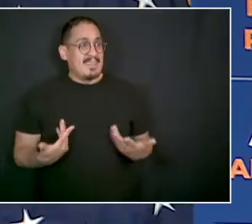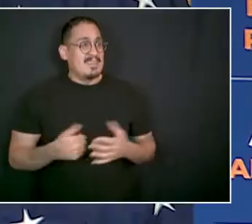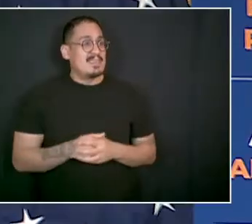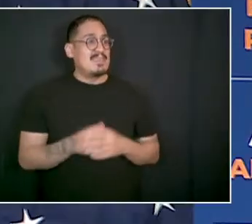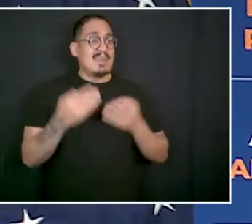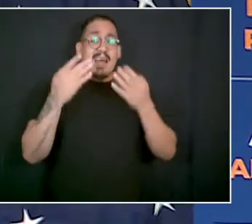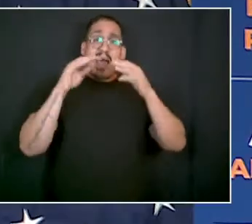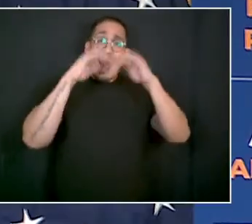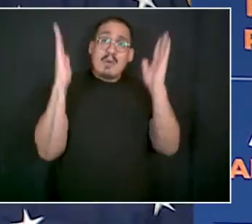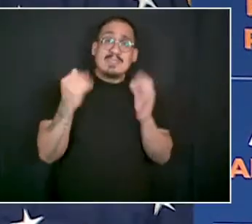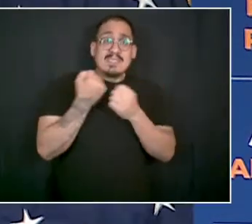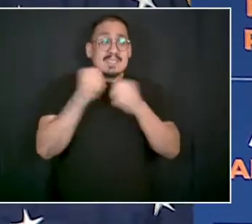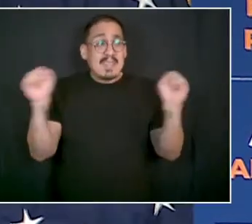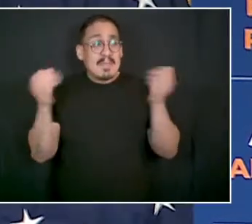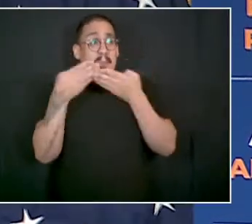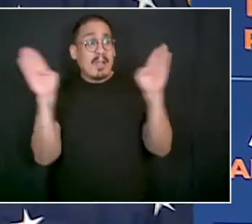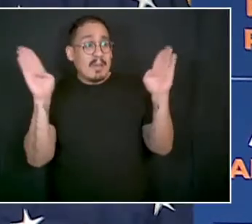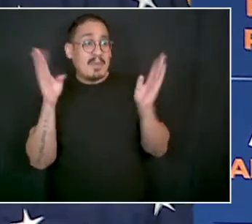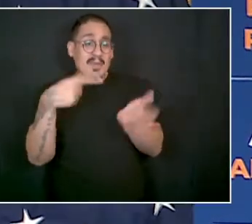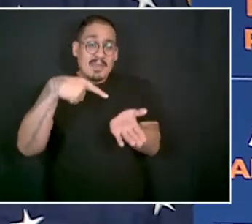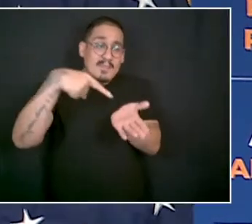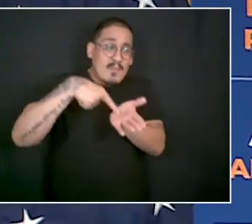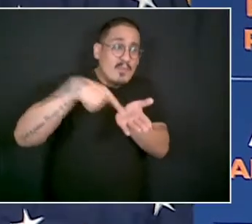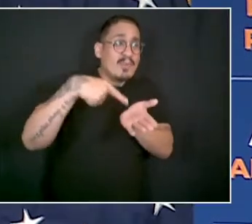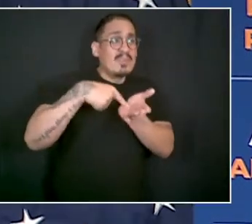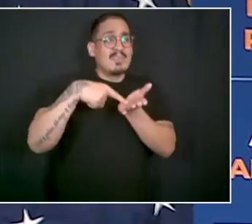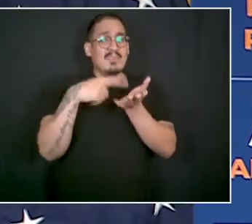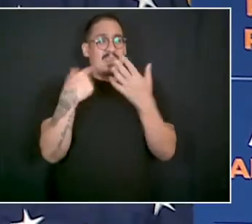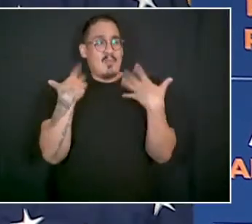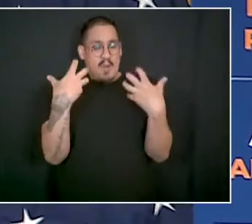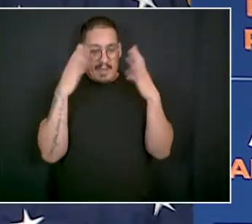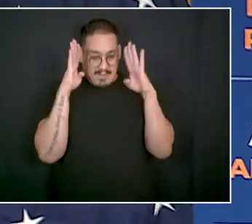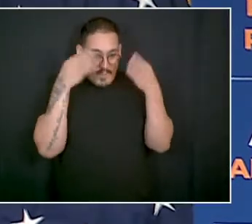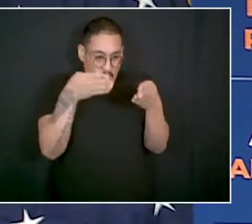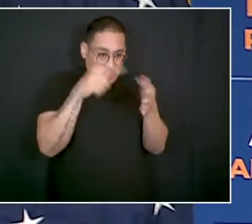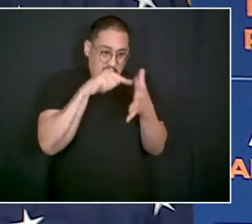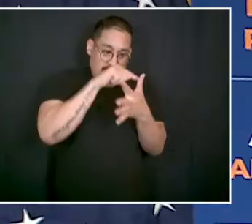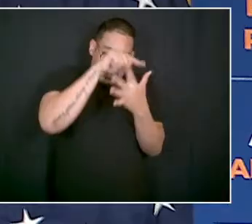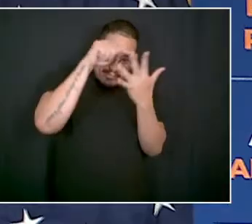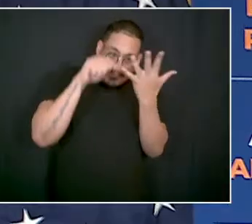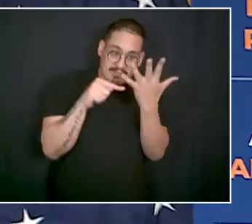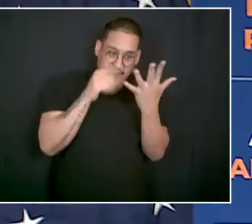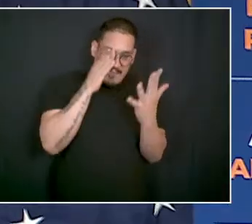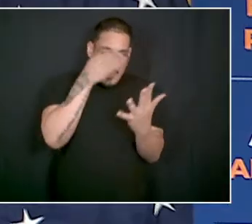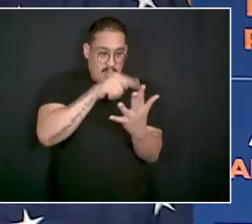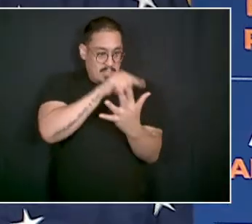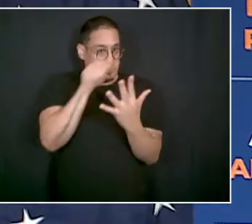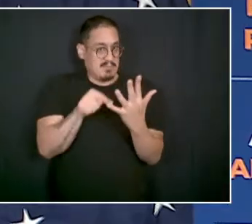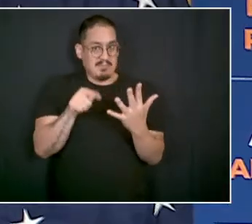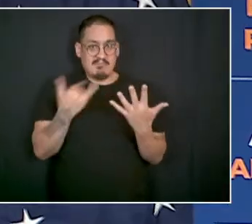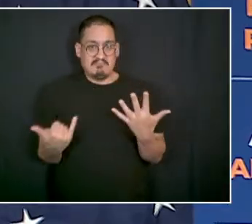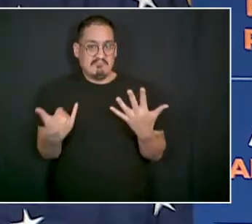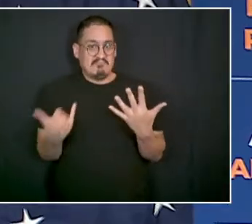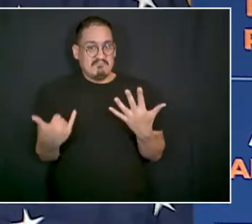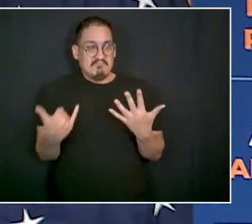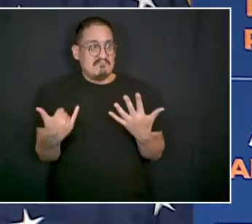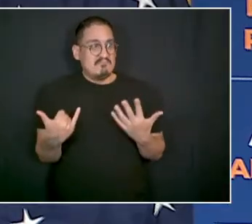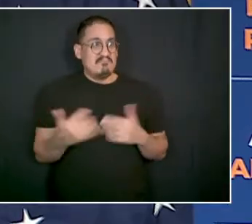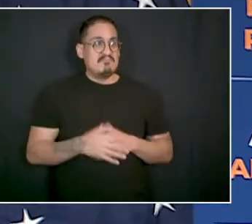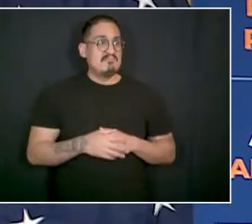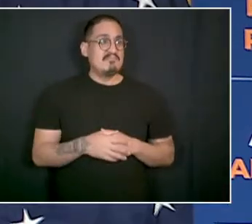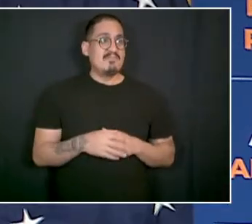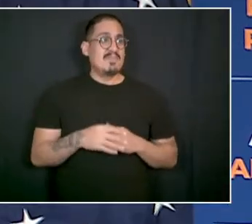going to, you know, stay focused on that. And again, I'm like bursting with